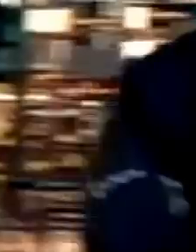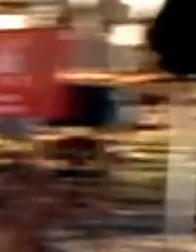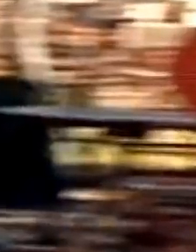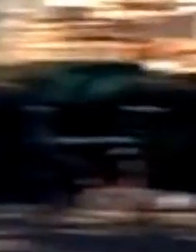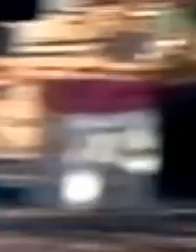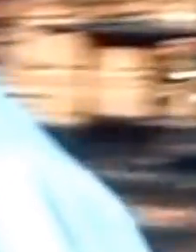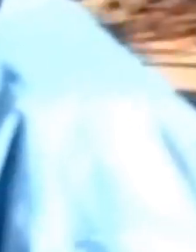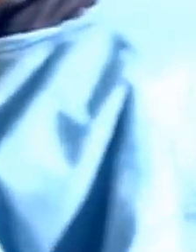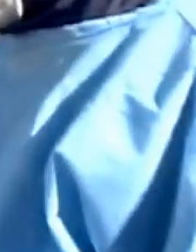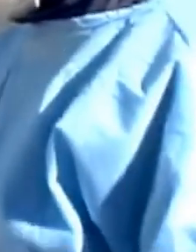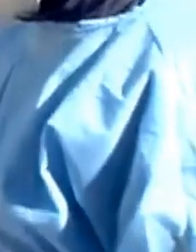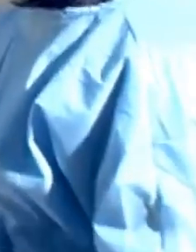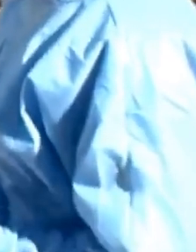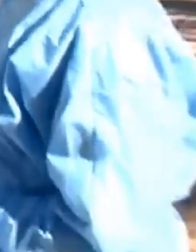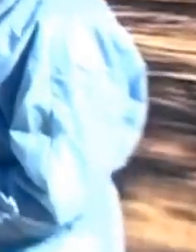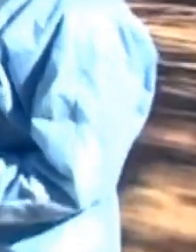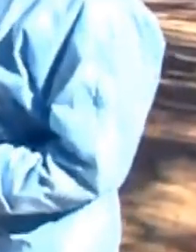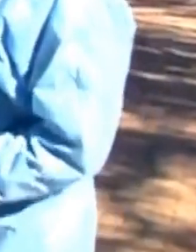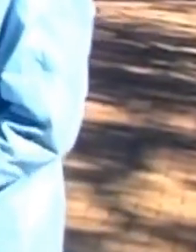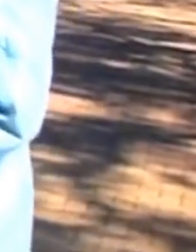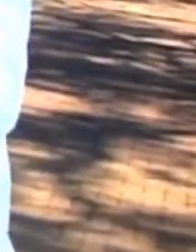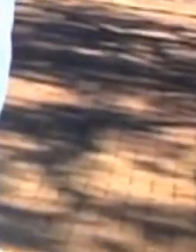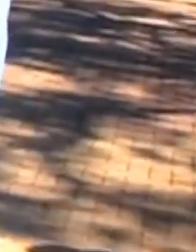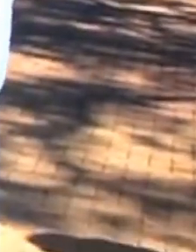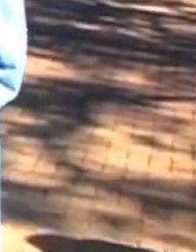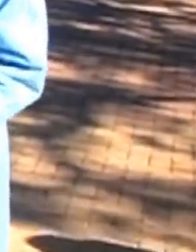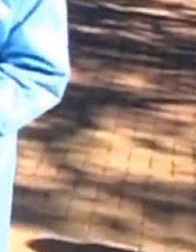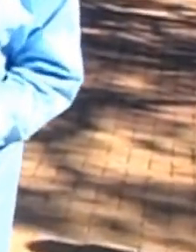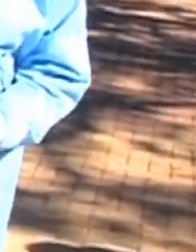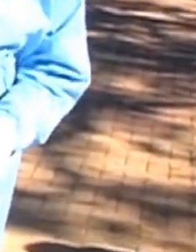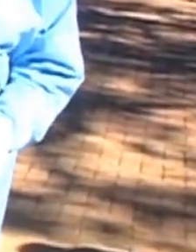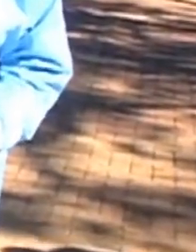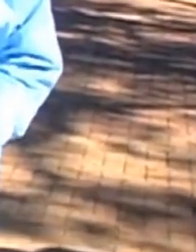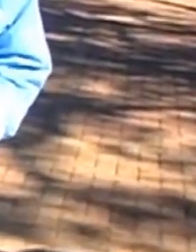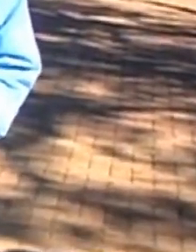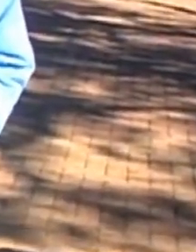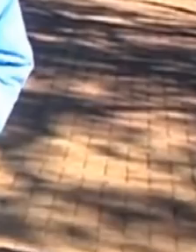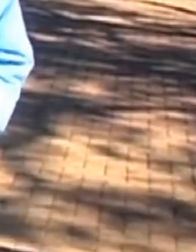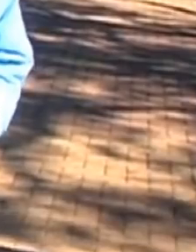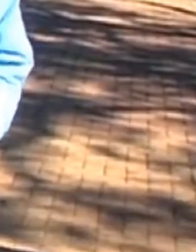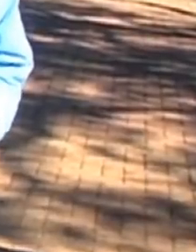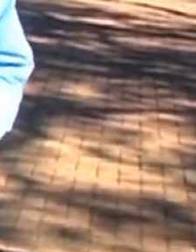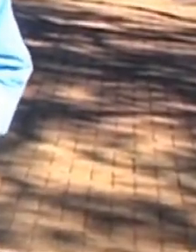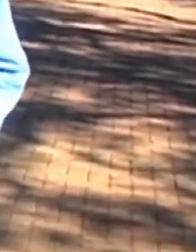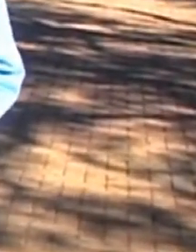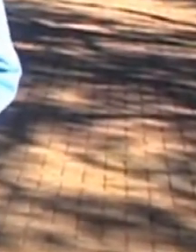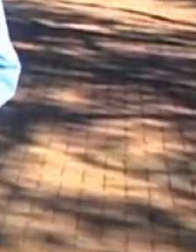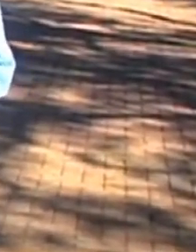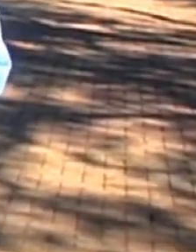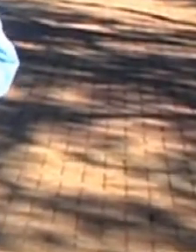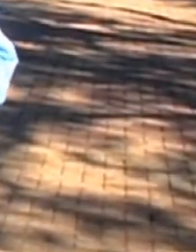Okay, thank you. There's one person. Properly. Yeah. Your name, you spell the name properly, please.